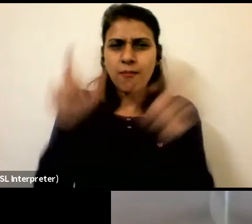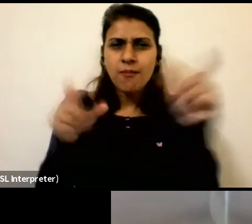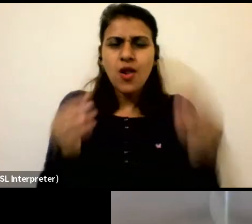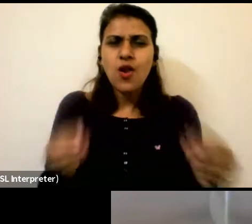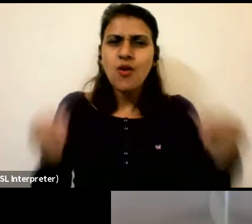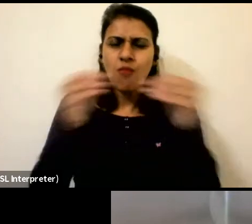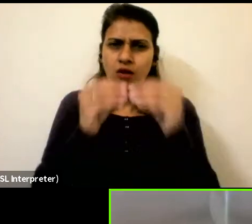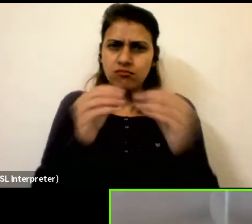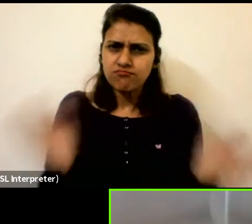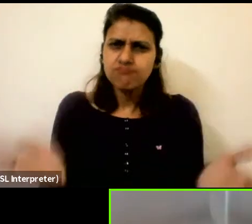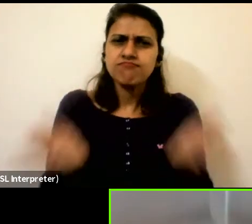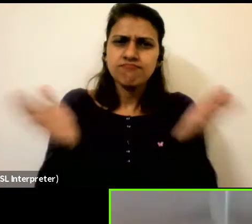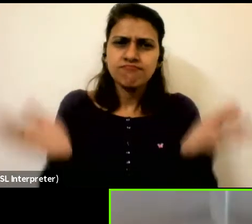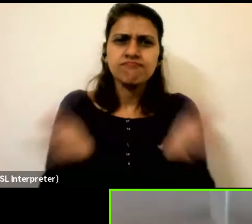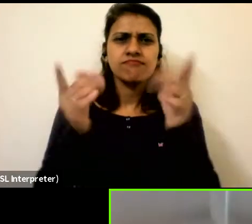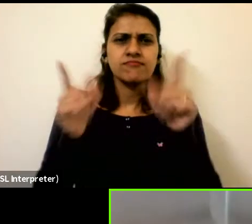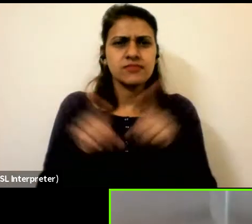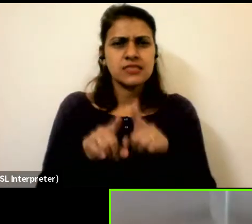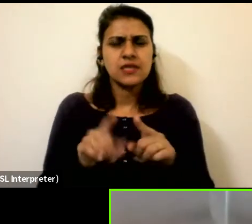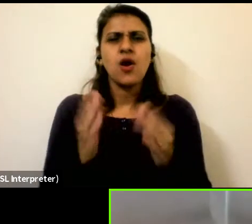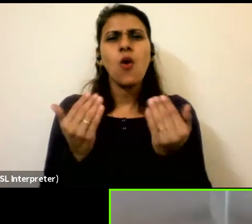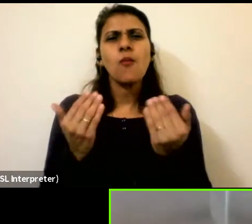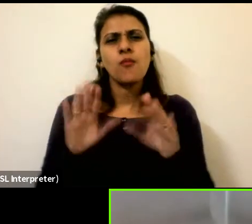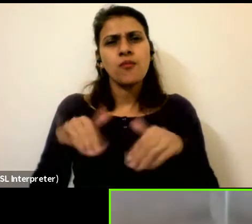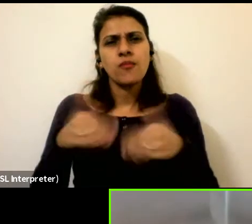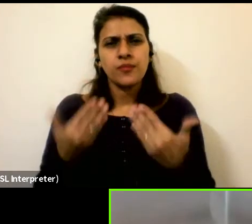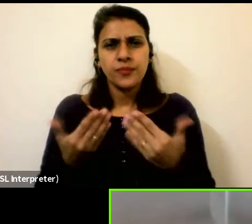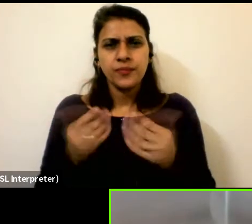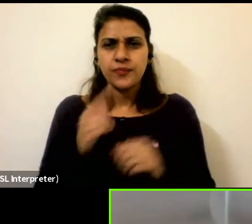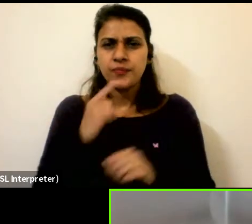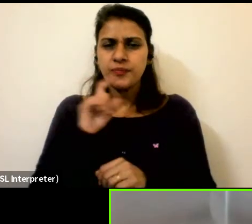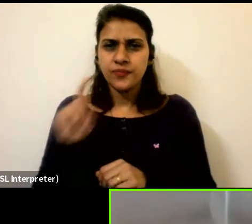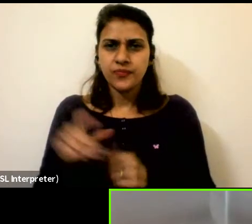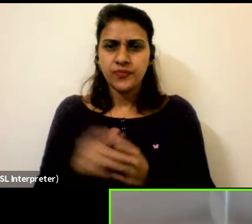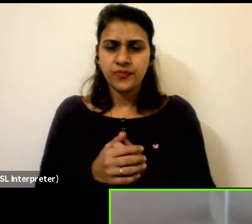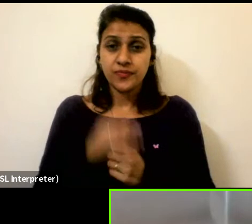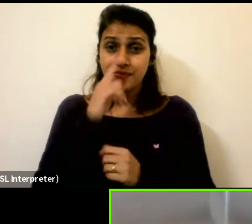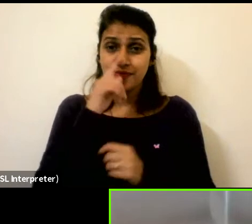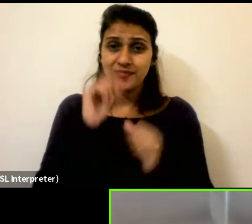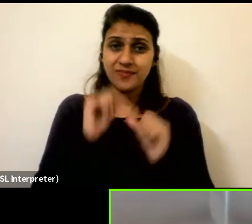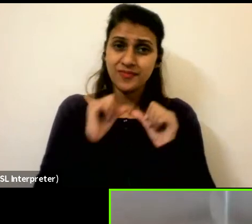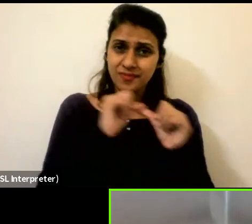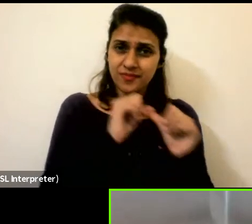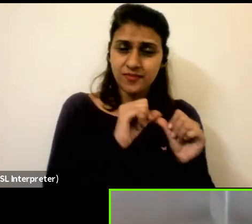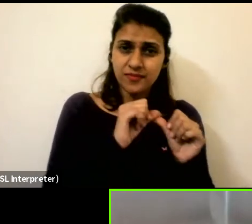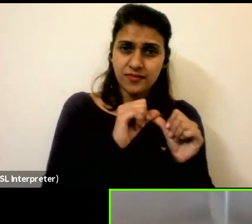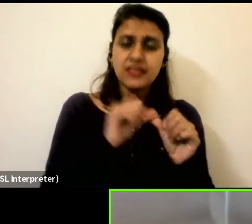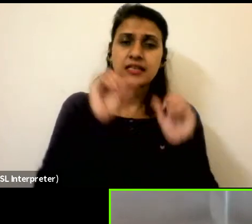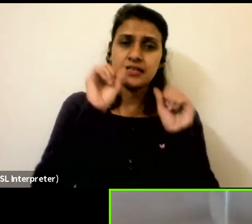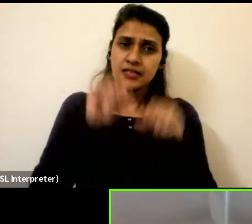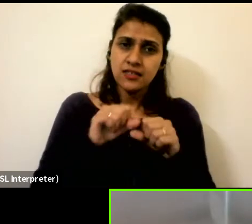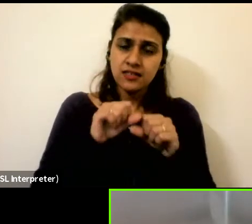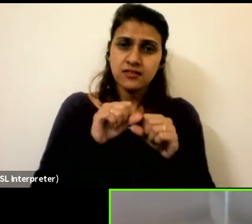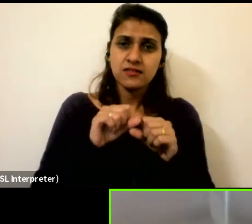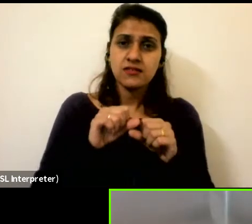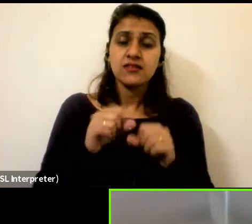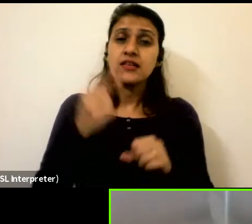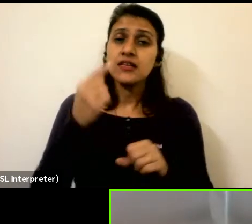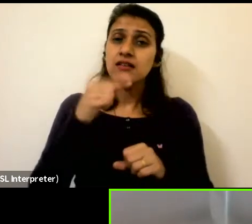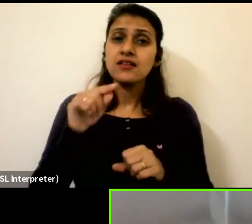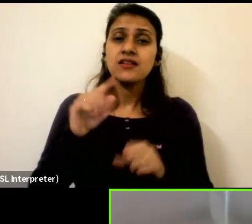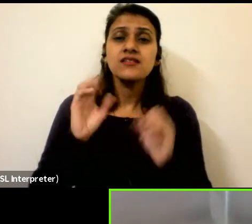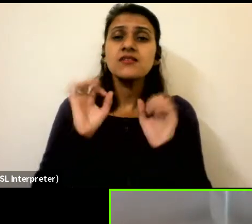done? I think the whole thing starts, right in the beginning with the